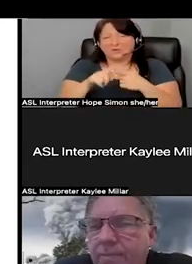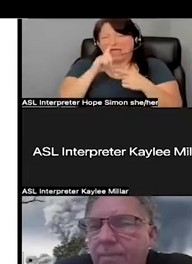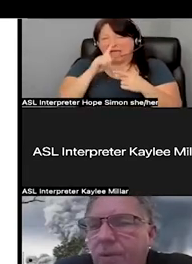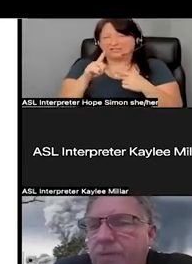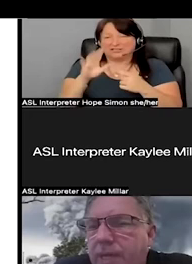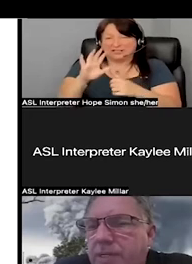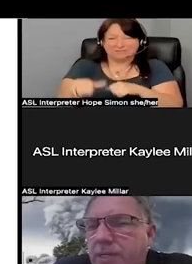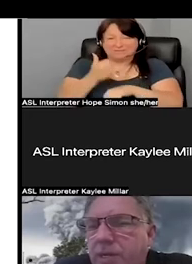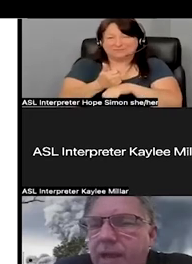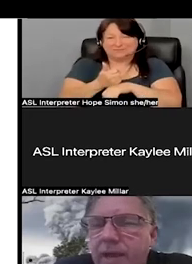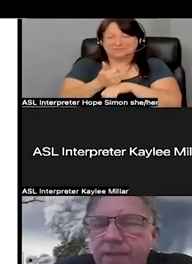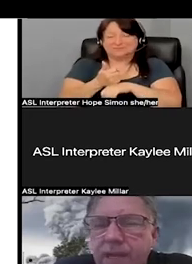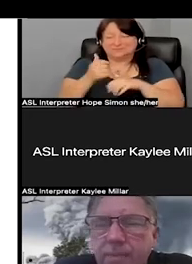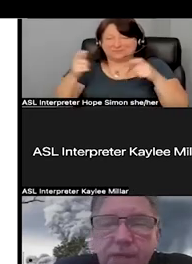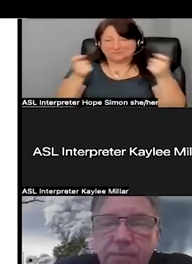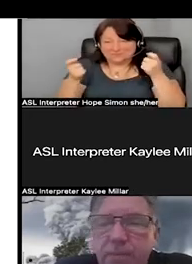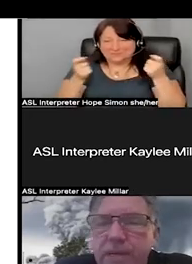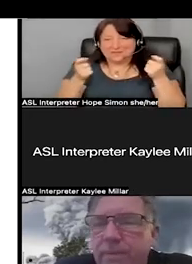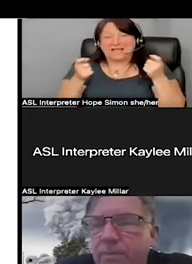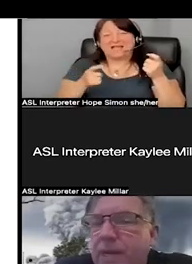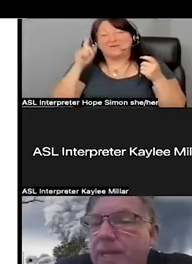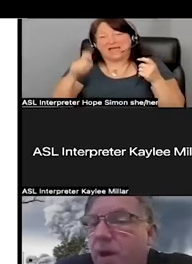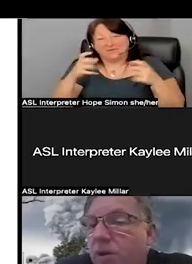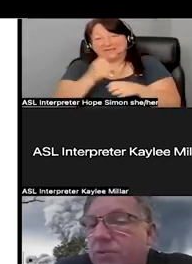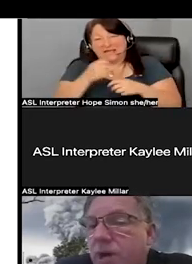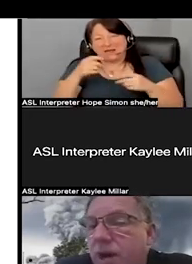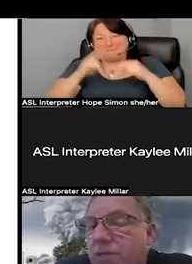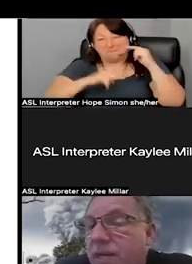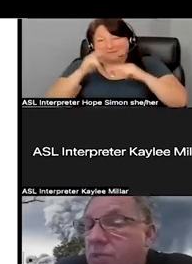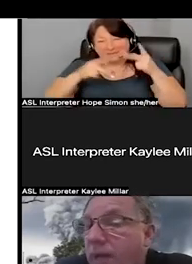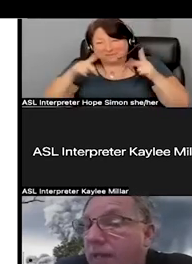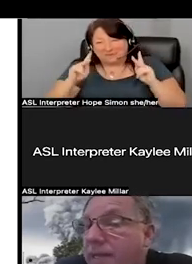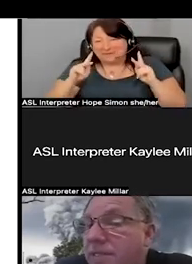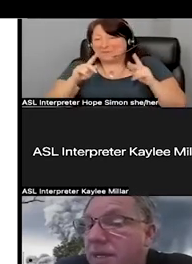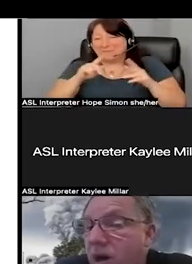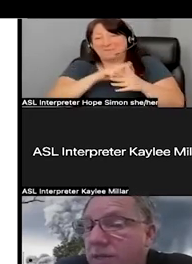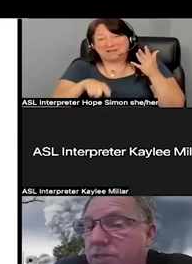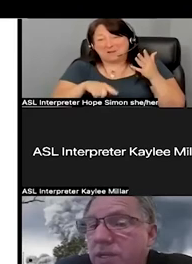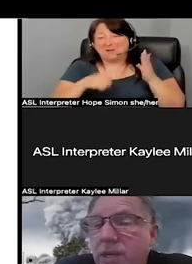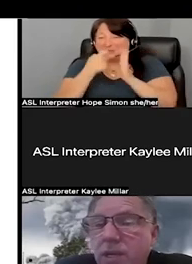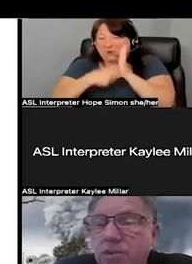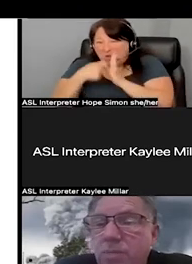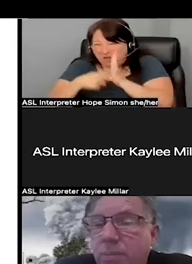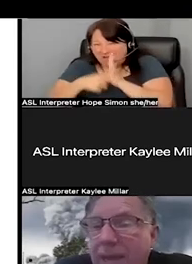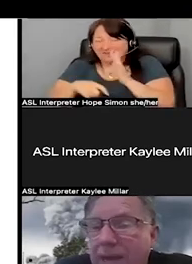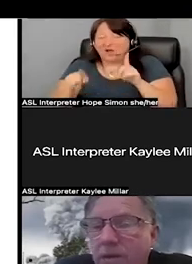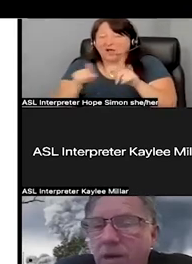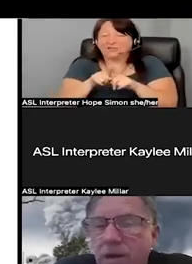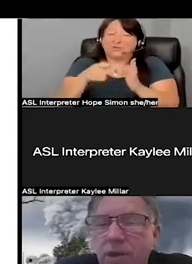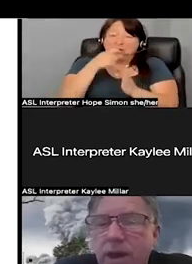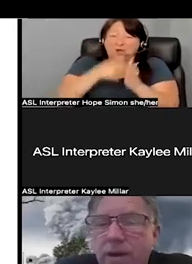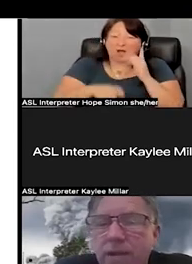And in most cases, you're going to have to get a building permit, but that all those costs, as well as the costs to